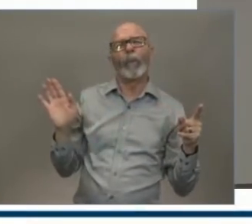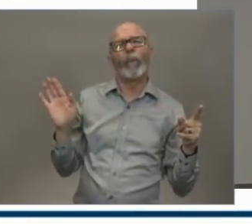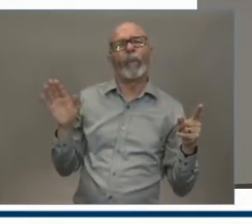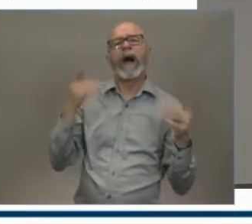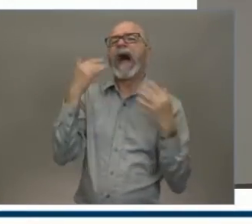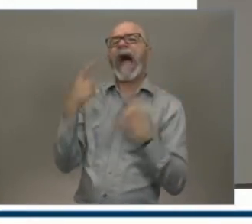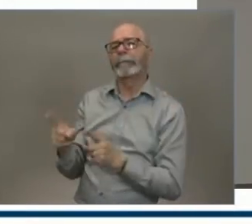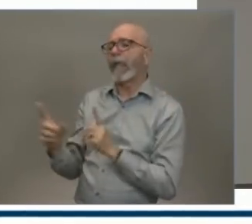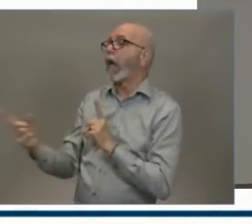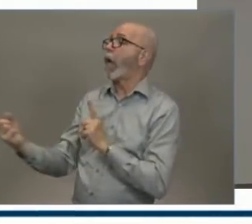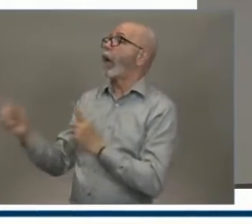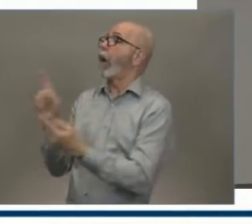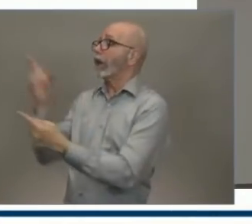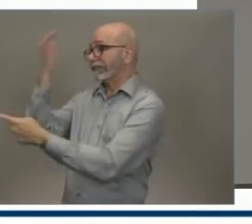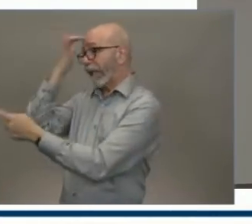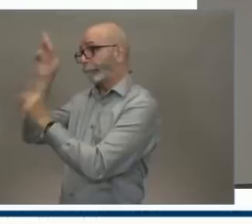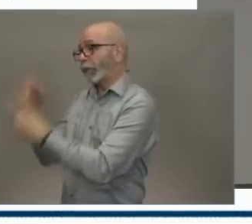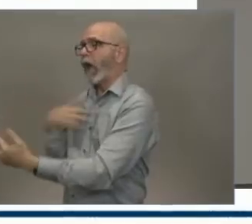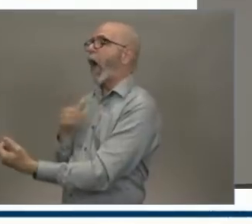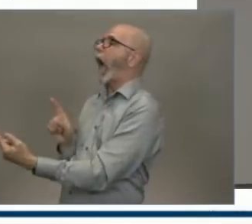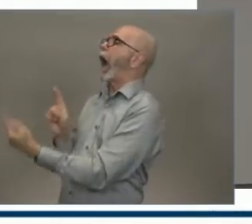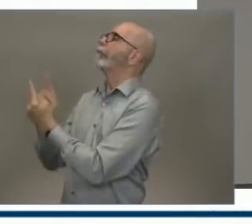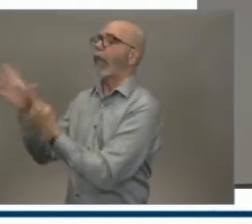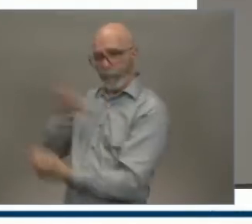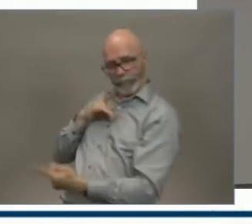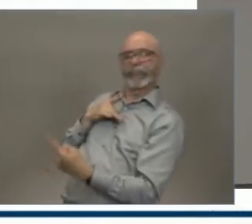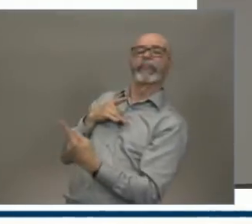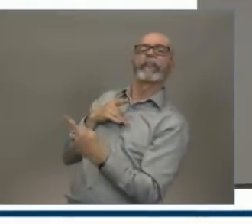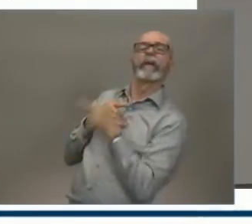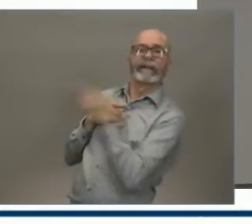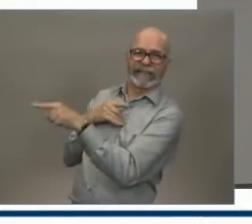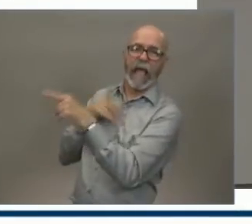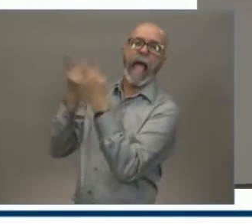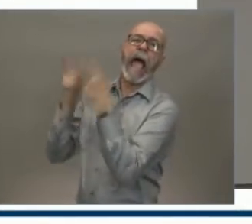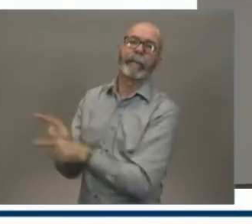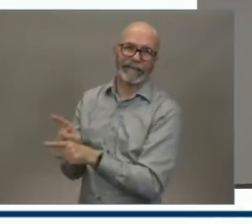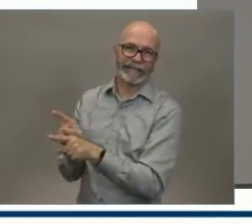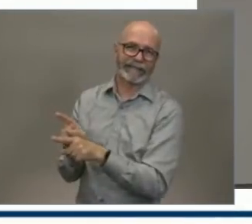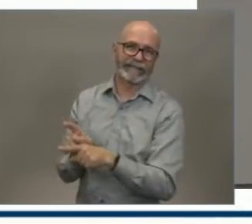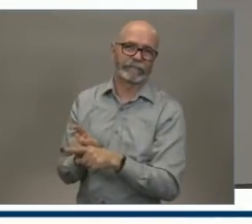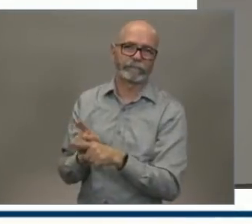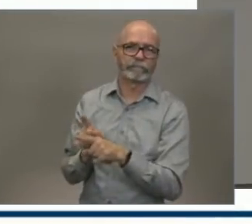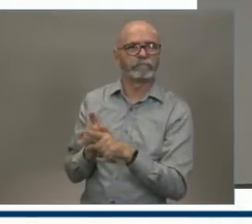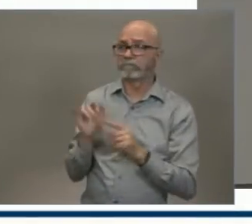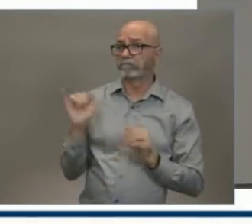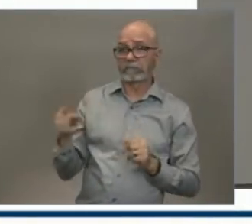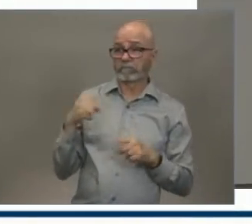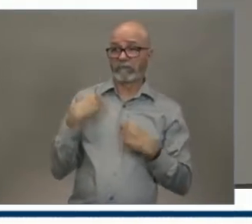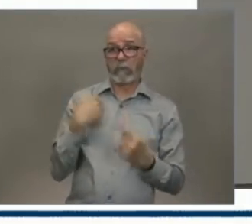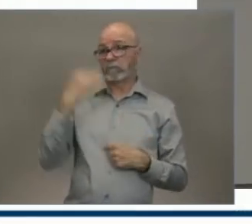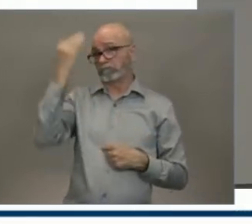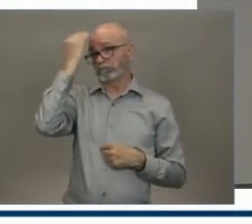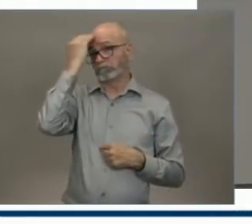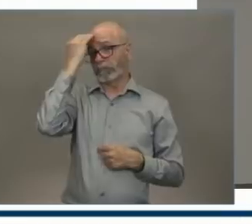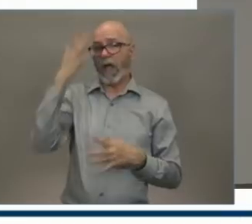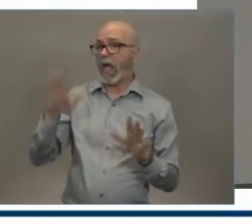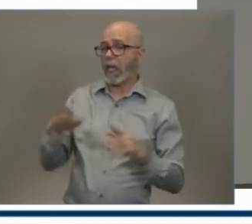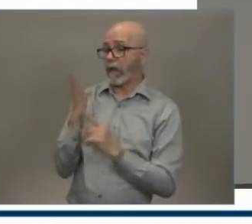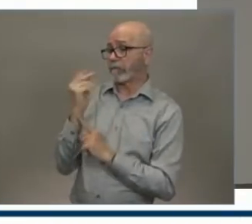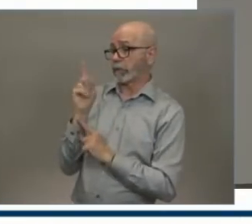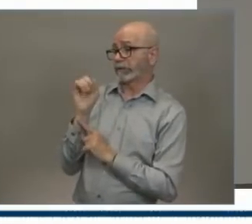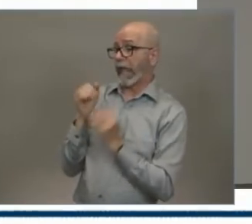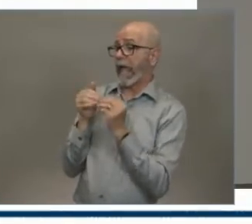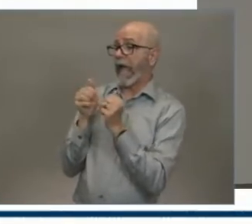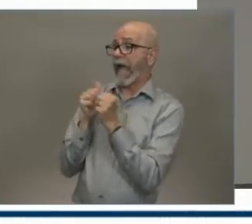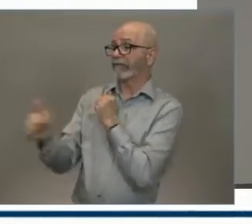and tested with, as normal time frames. We would expect to see in typical of infections. And no, the school is closed